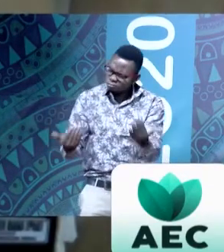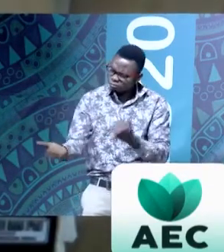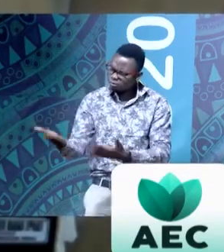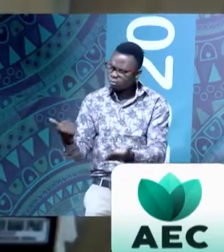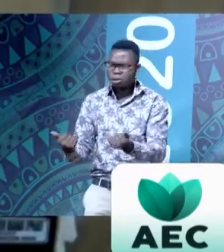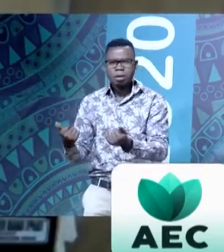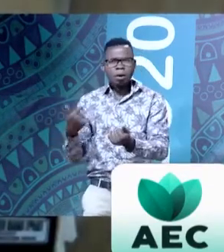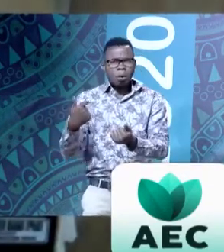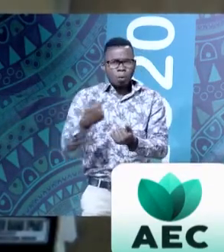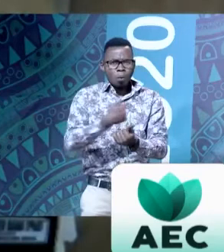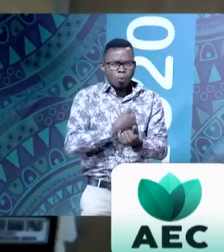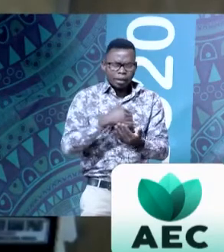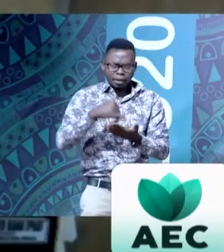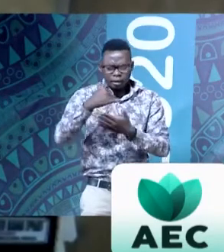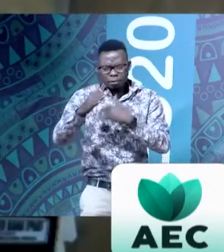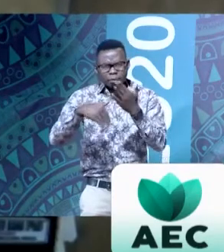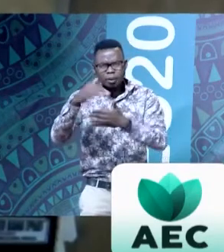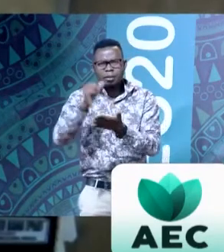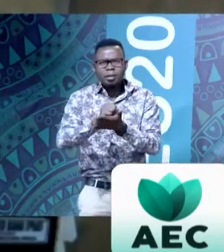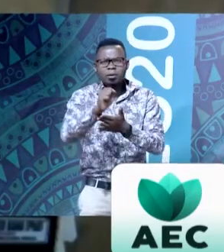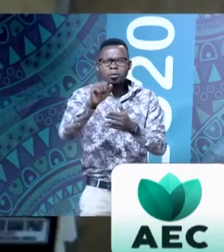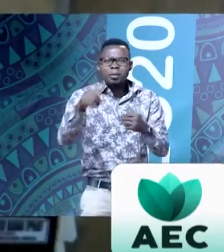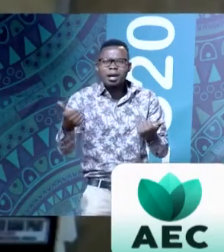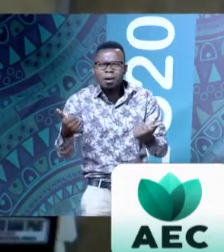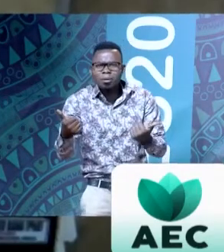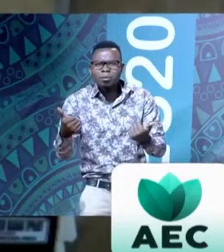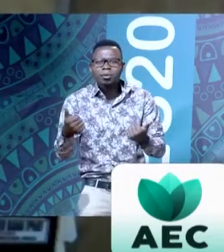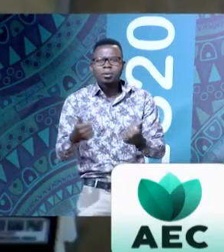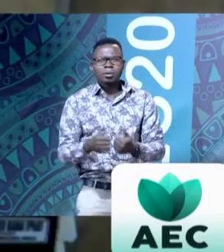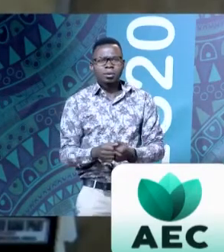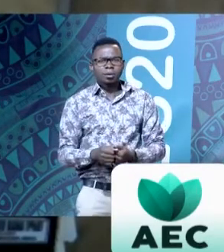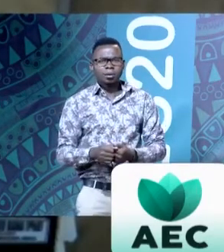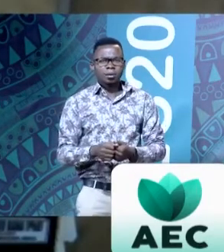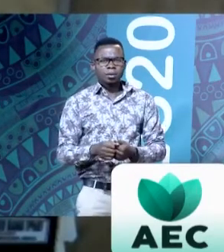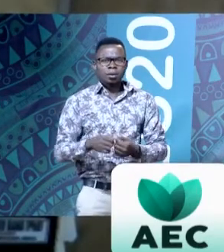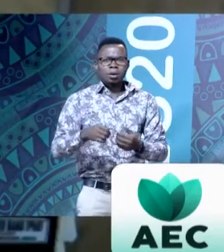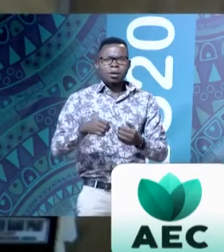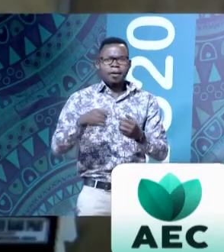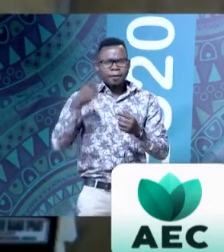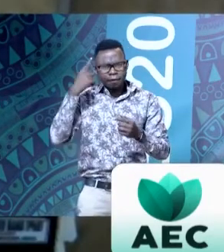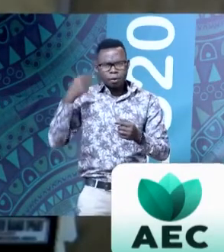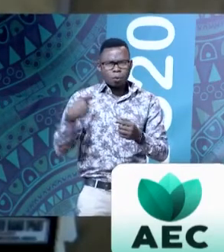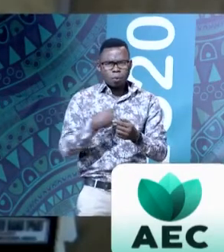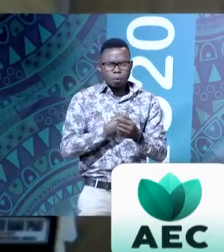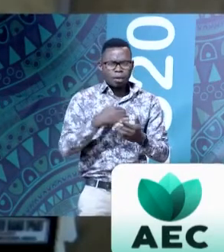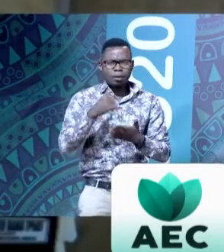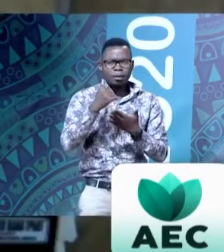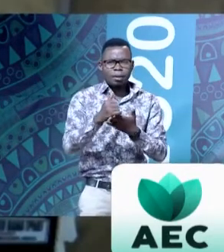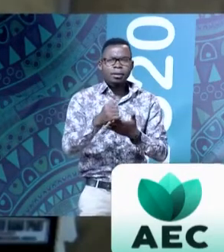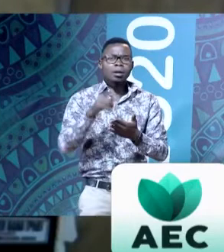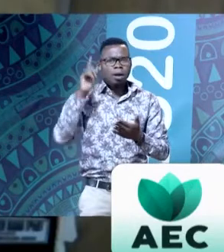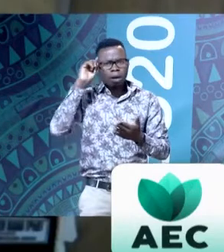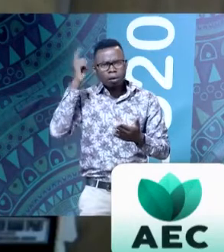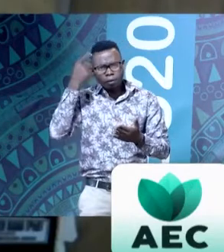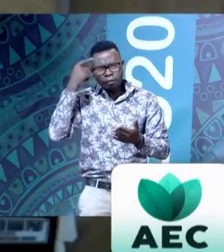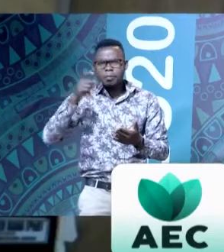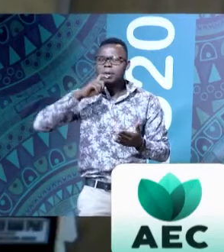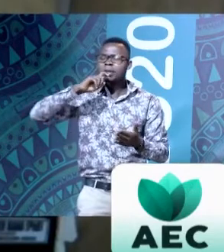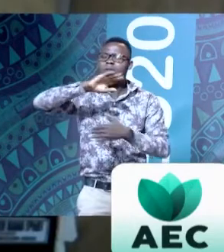we digitalizing the economy? To what extent are our governments on the African continent